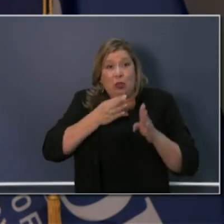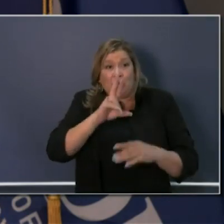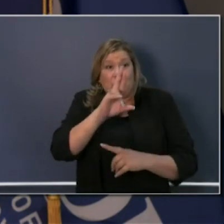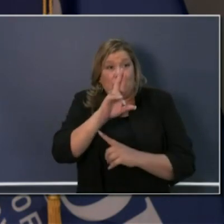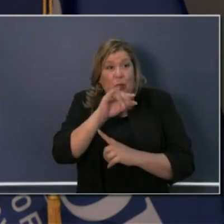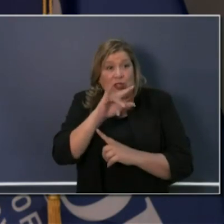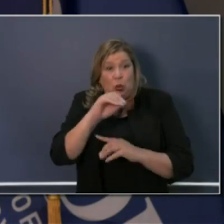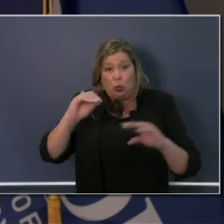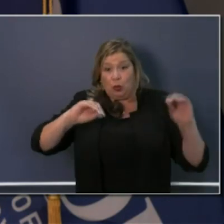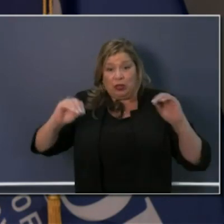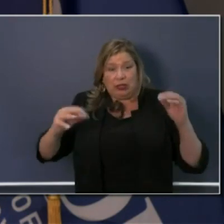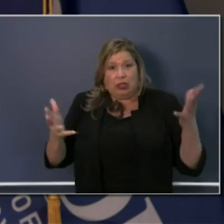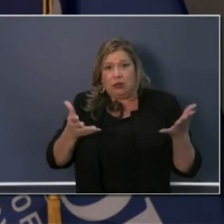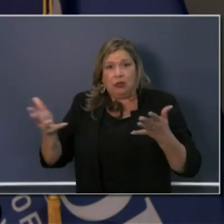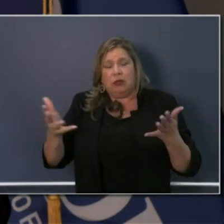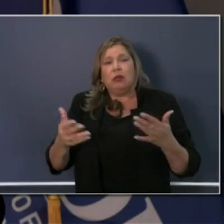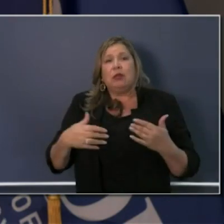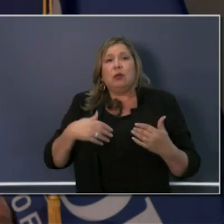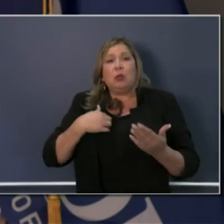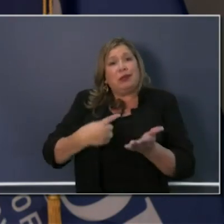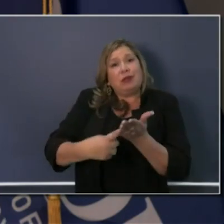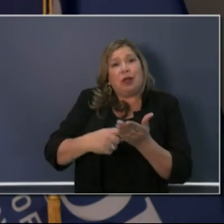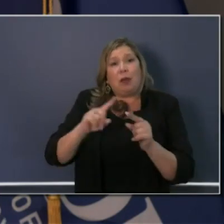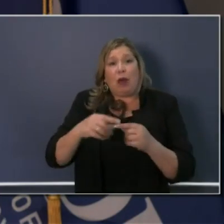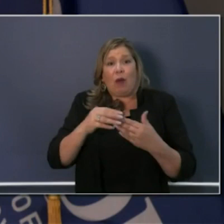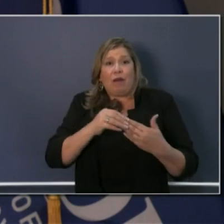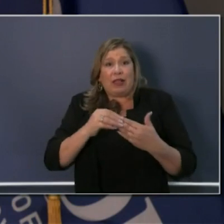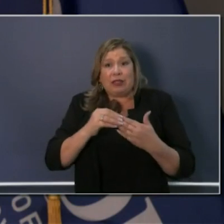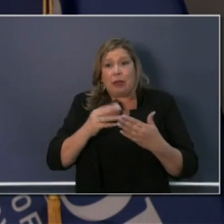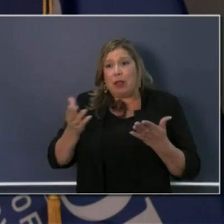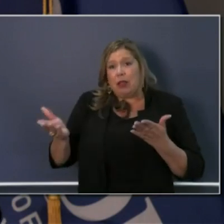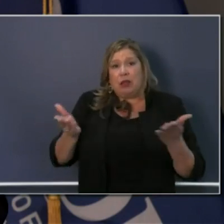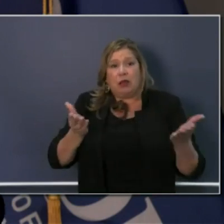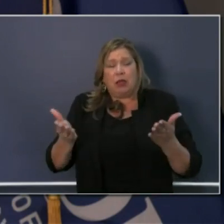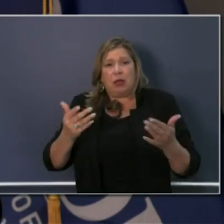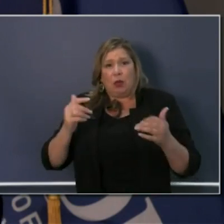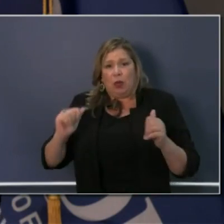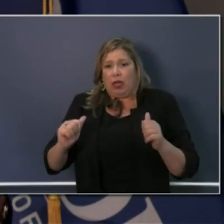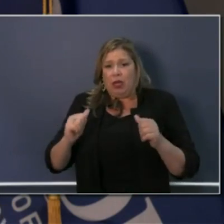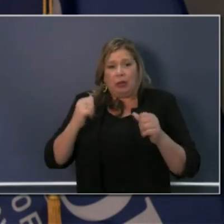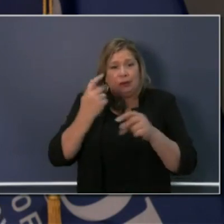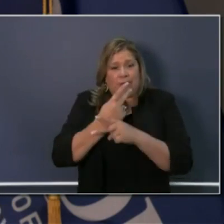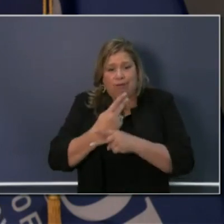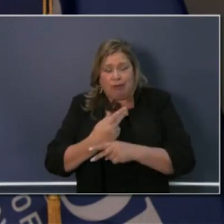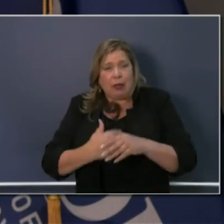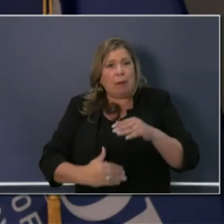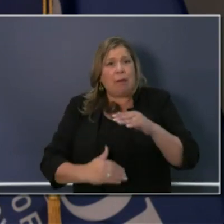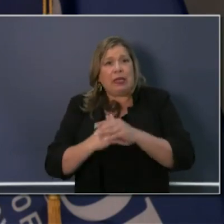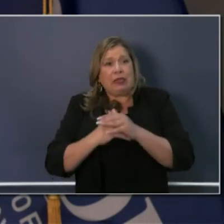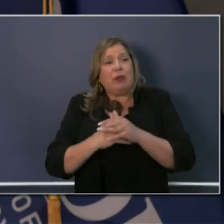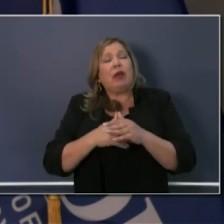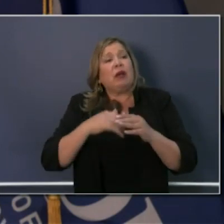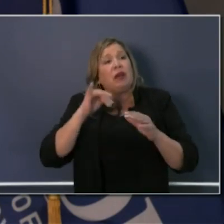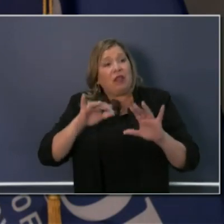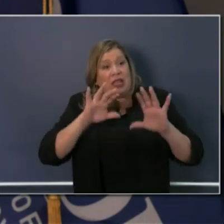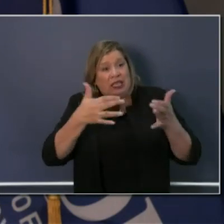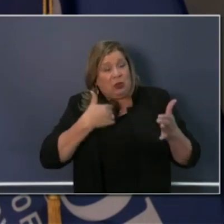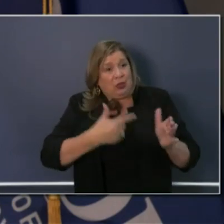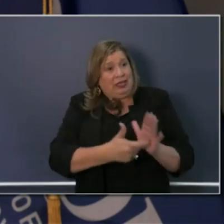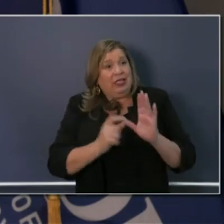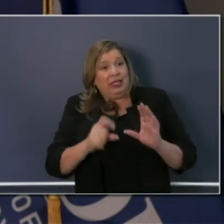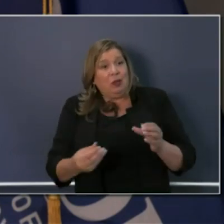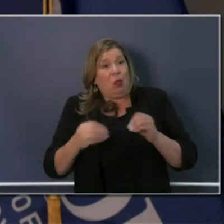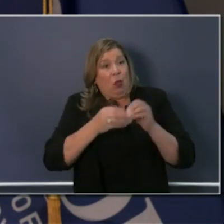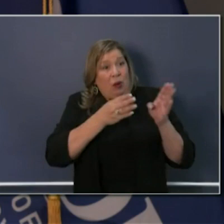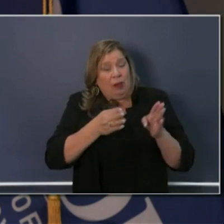your question within the hospital setting, so we can maximize our footprint, allow us to repurpose sections of our